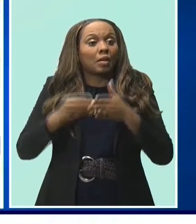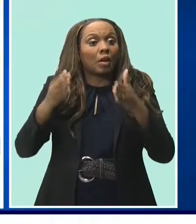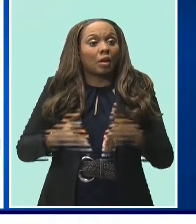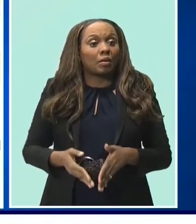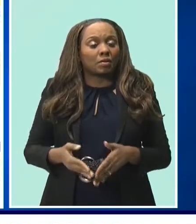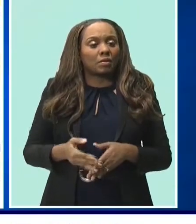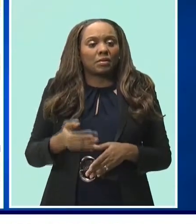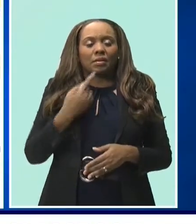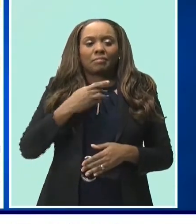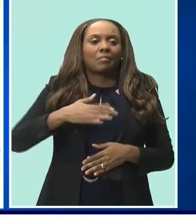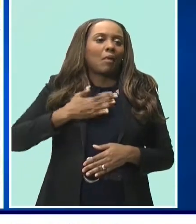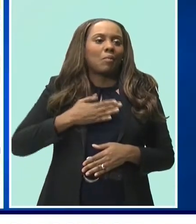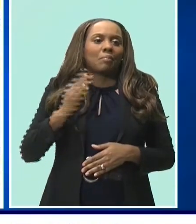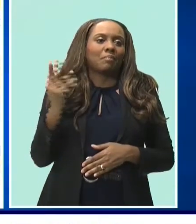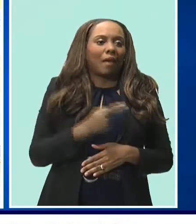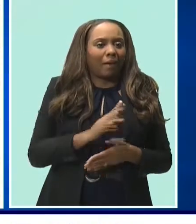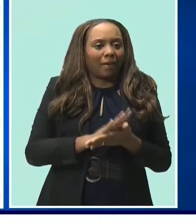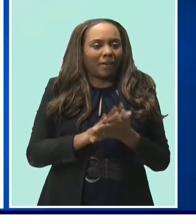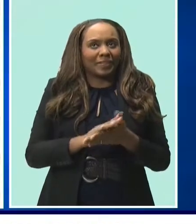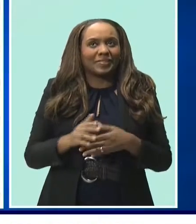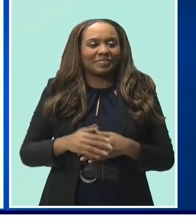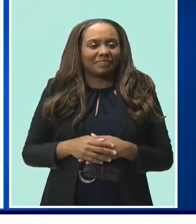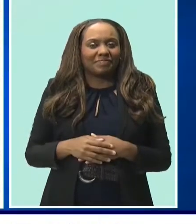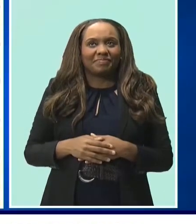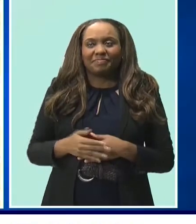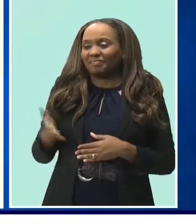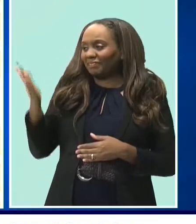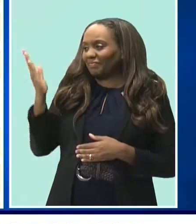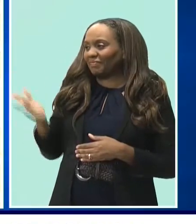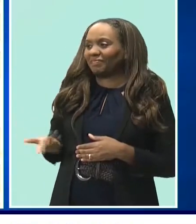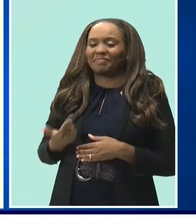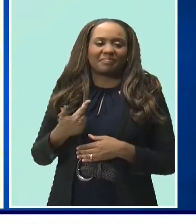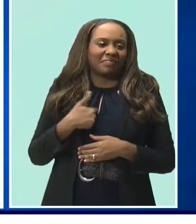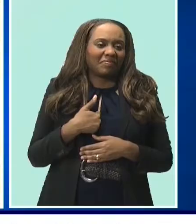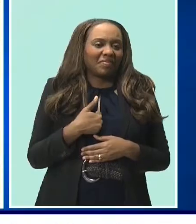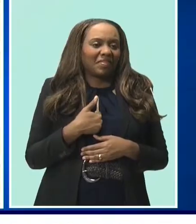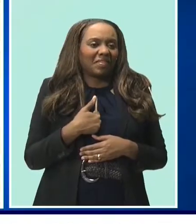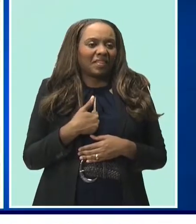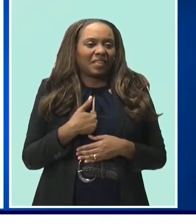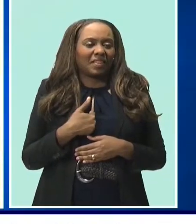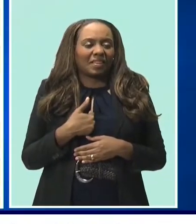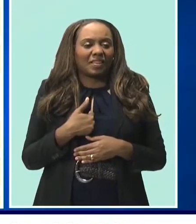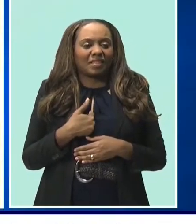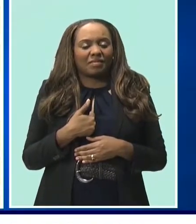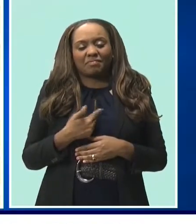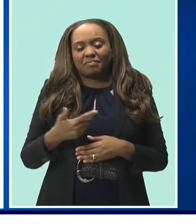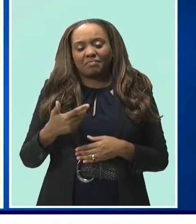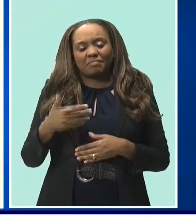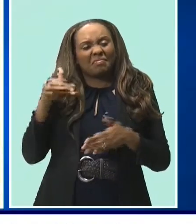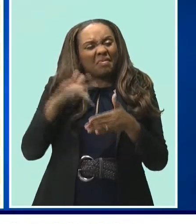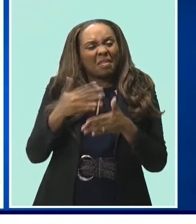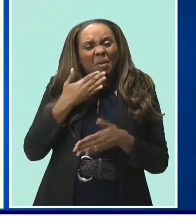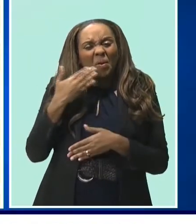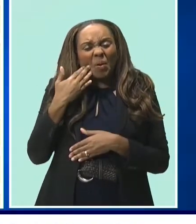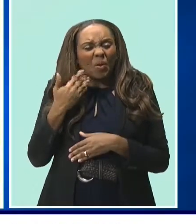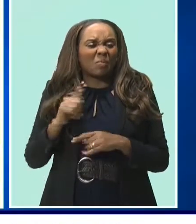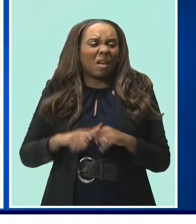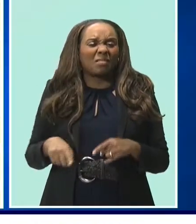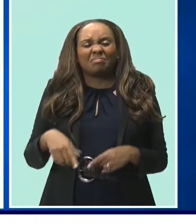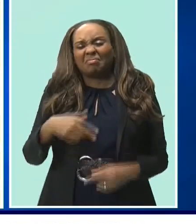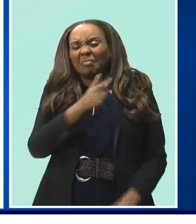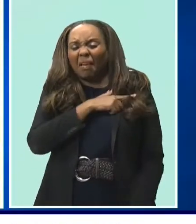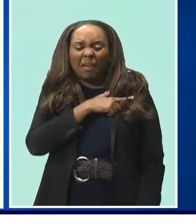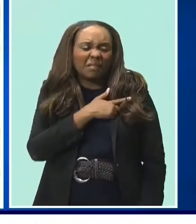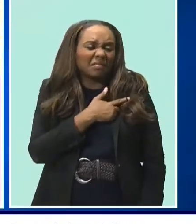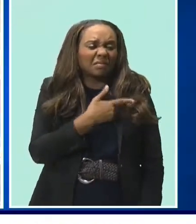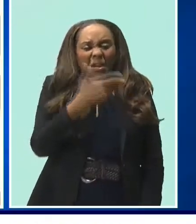they are happy to be back at school. For me, when I do school at home, you tend to be lazy in terms of being in the home